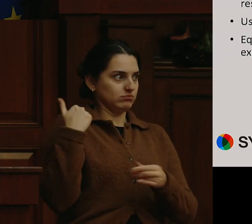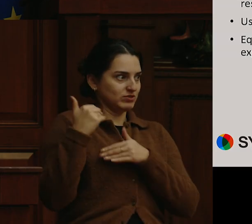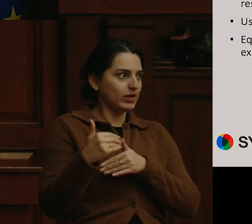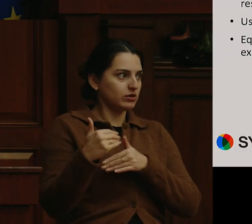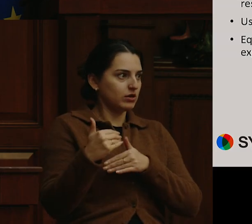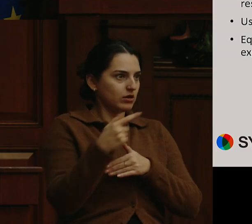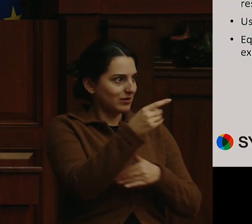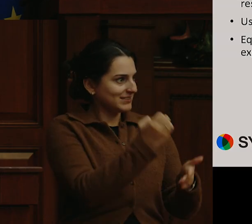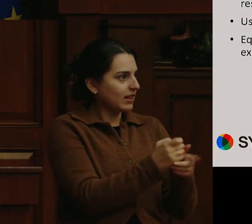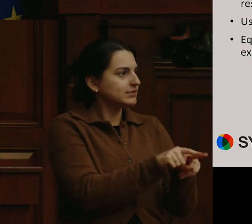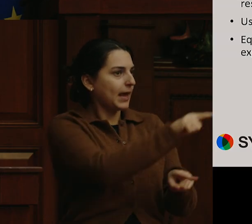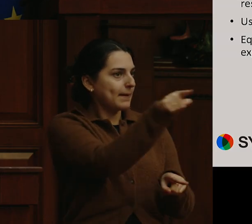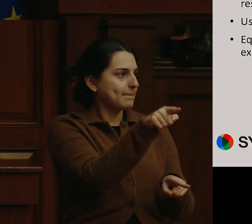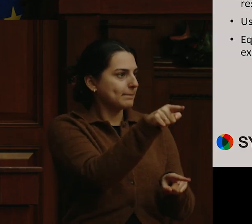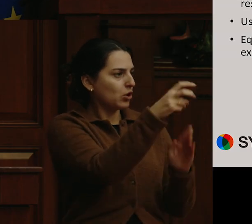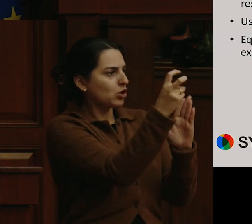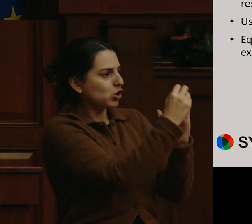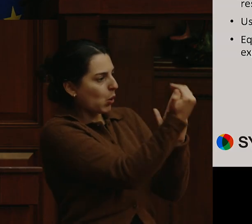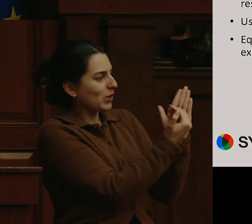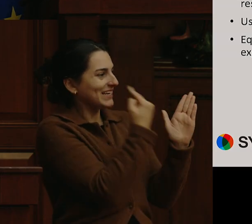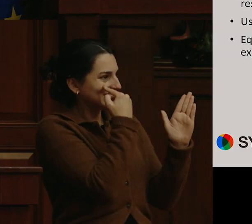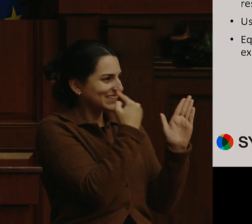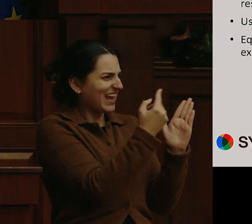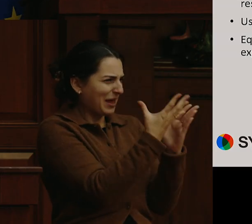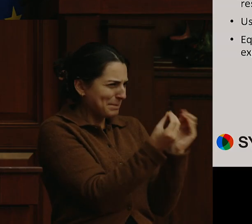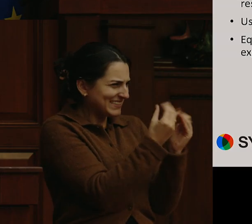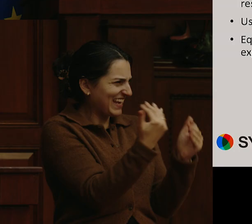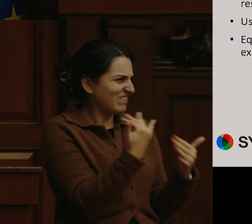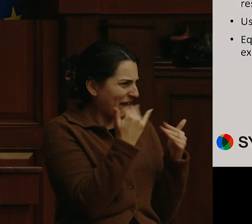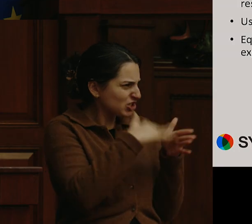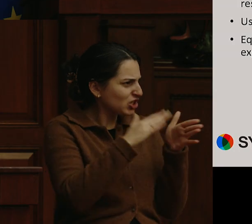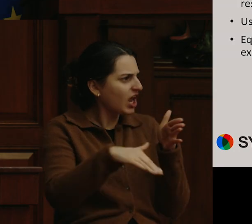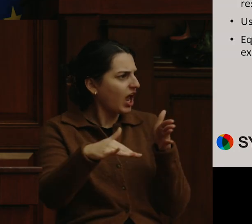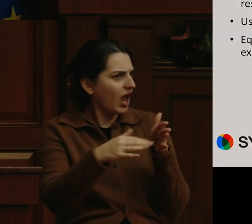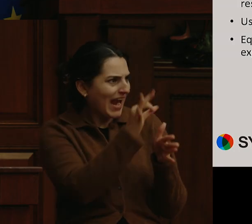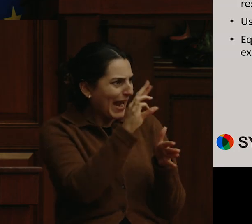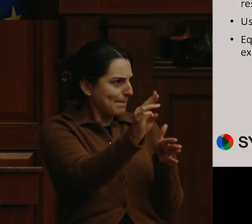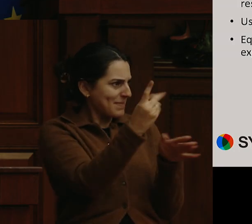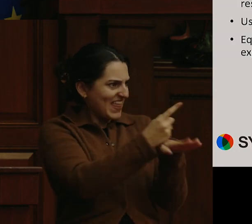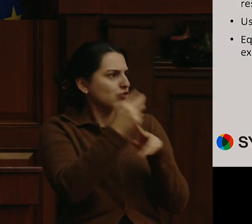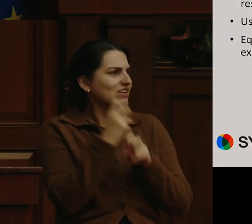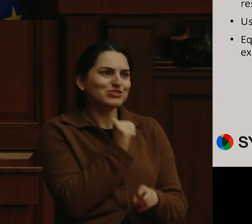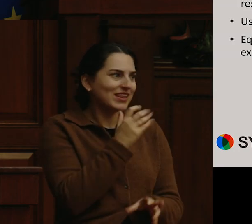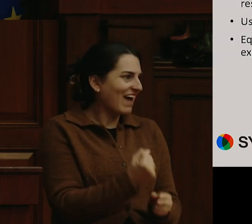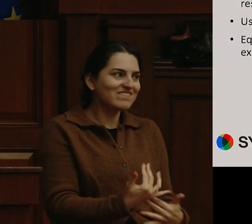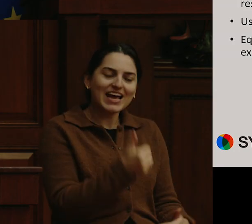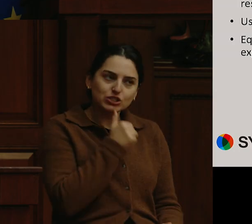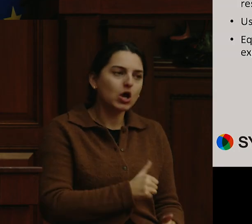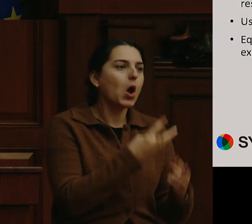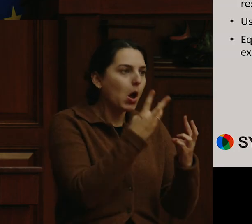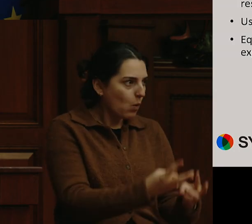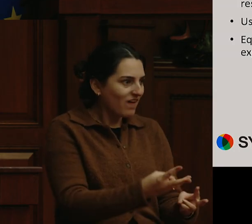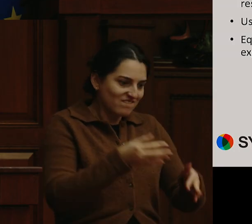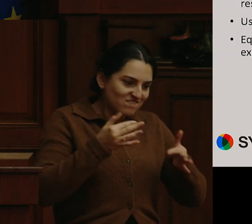are exactly that, like noting, we can see where some of the gaps are in research, but we want to